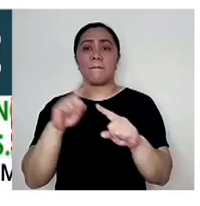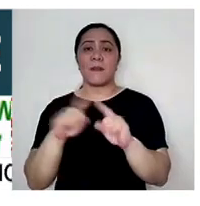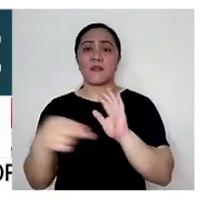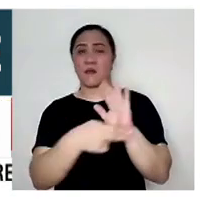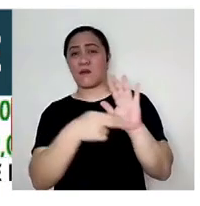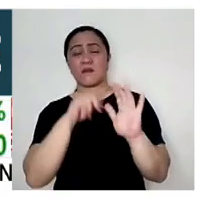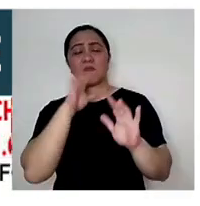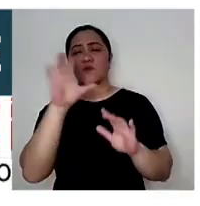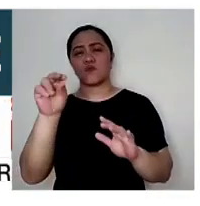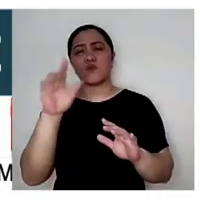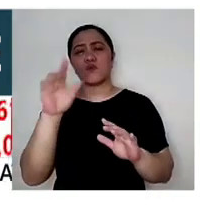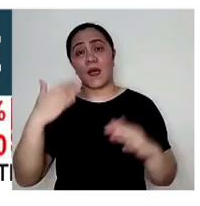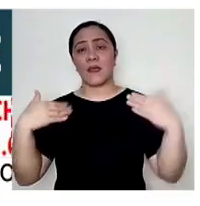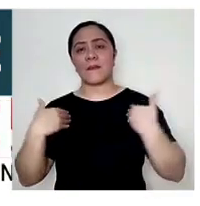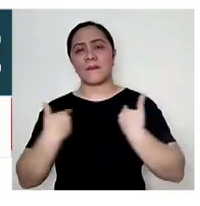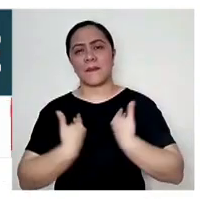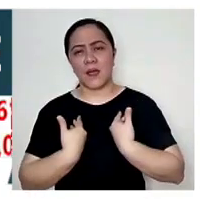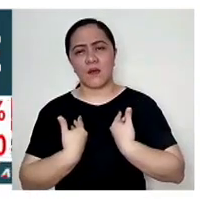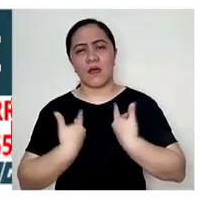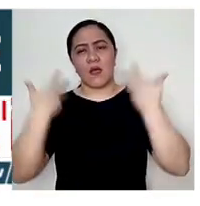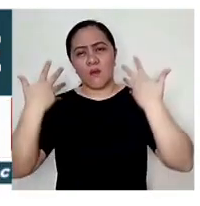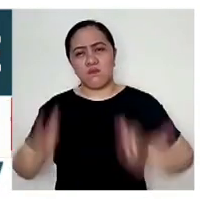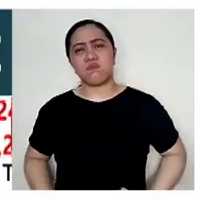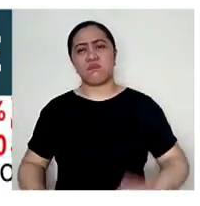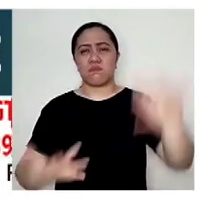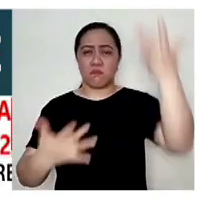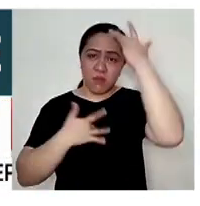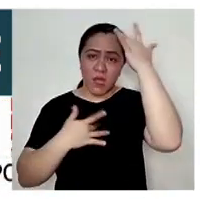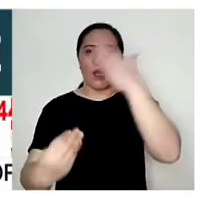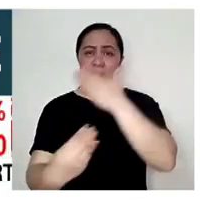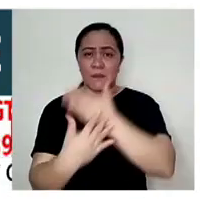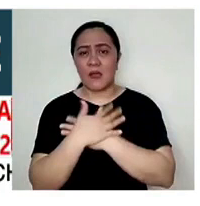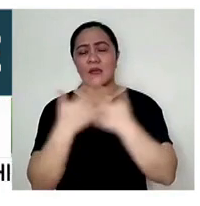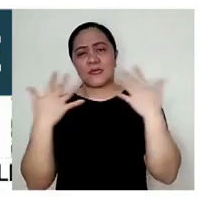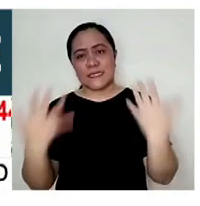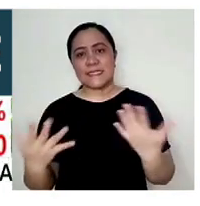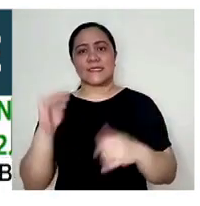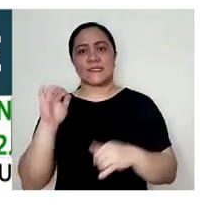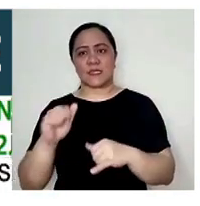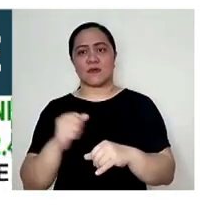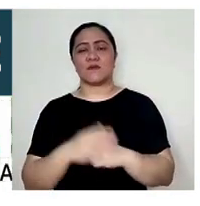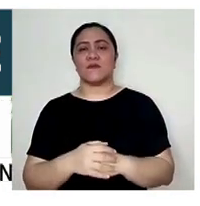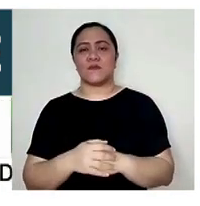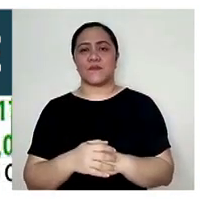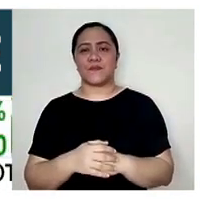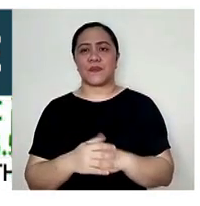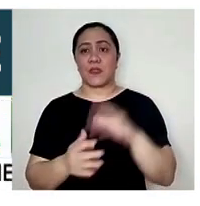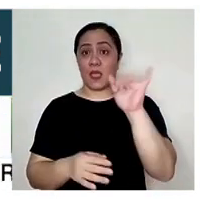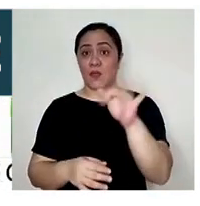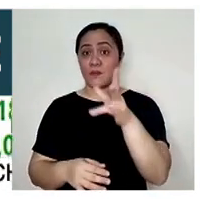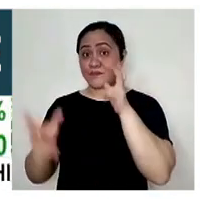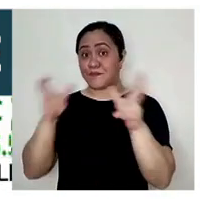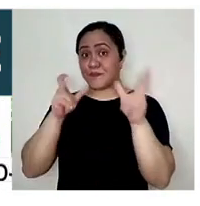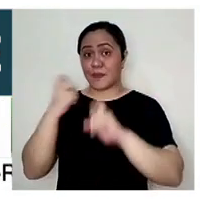fatigue and the sickness, the illnesses that are overcoming them. Yeah, because if you listen to the president, this